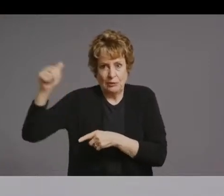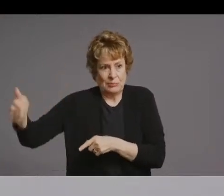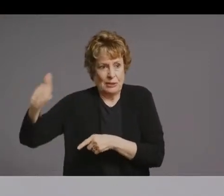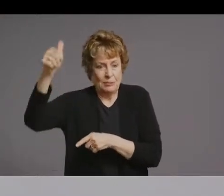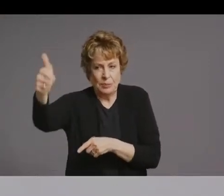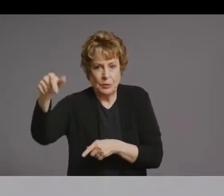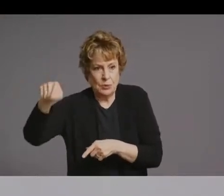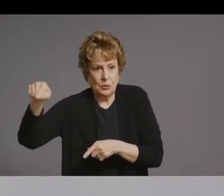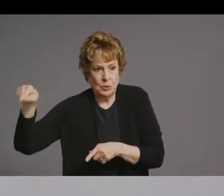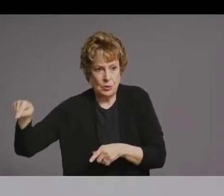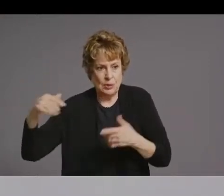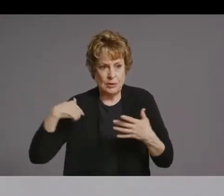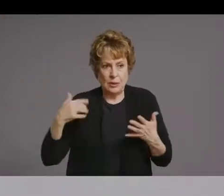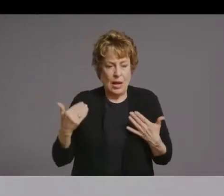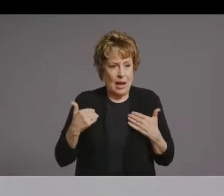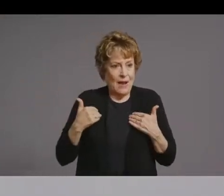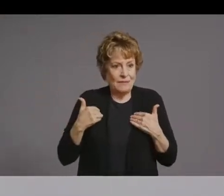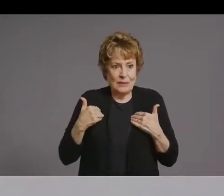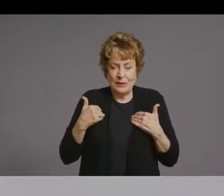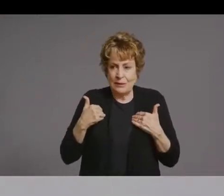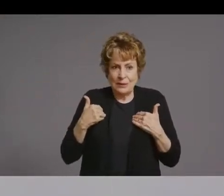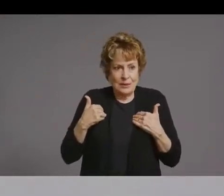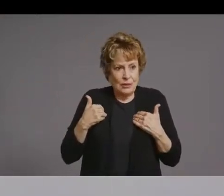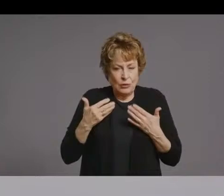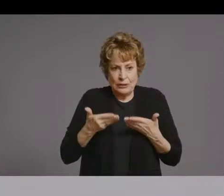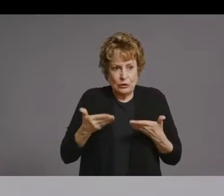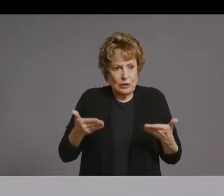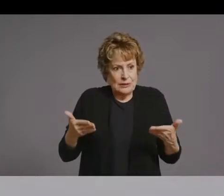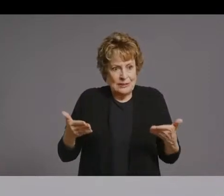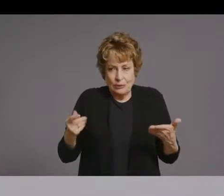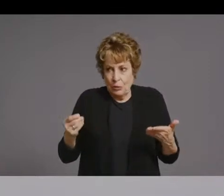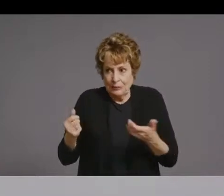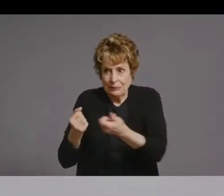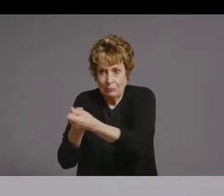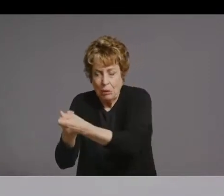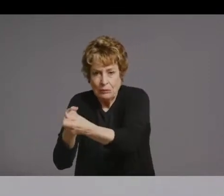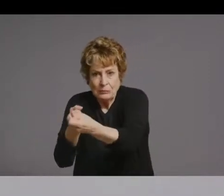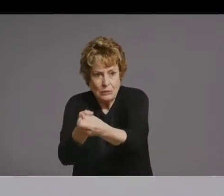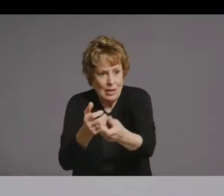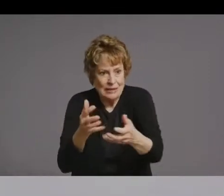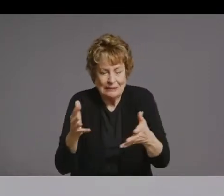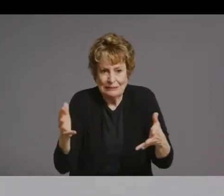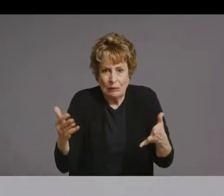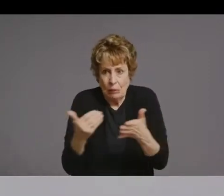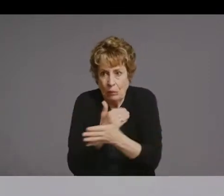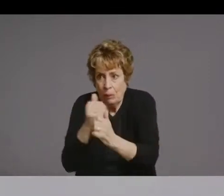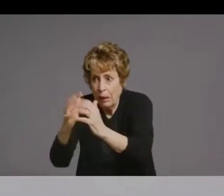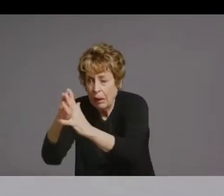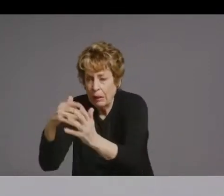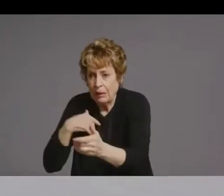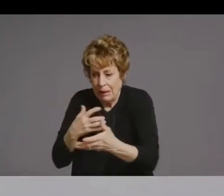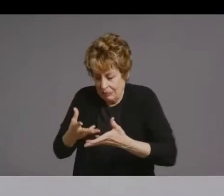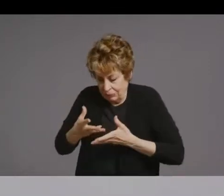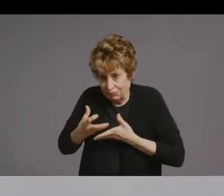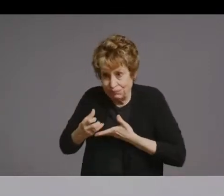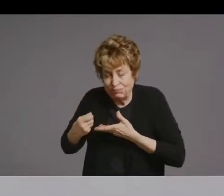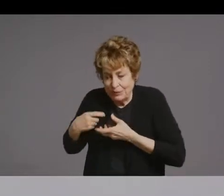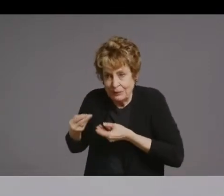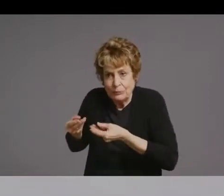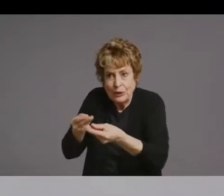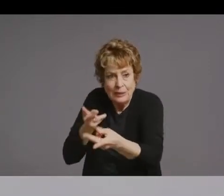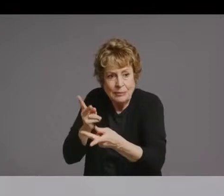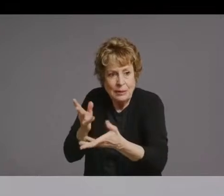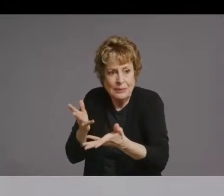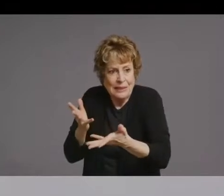those, we don't have the resources to support the onboarding or the the ongoing maintenance for an additional